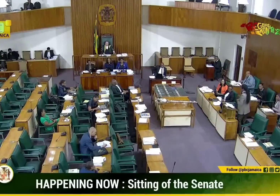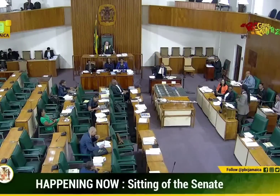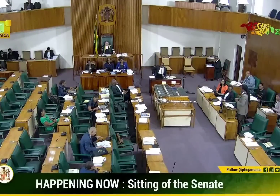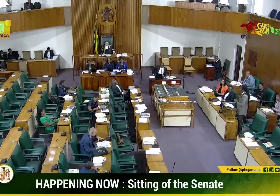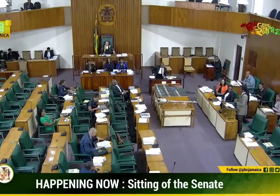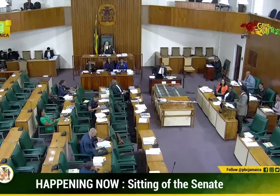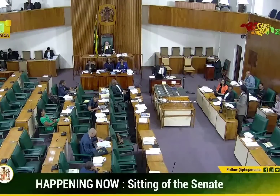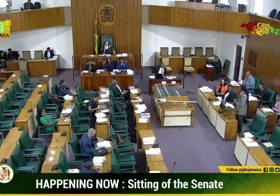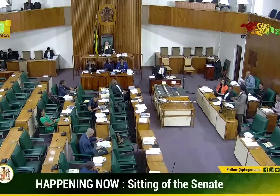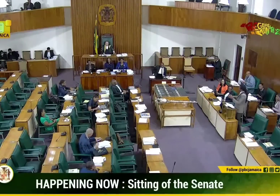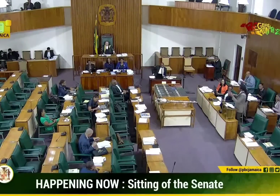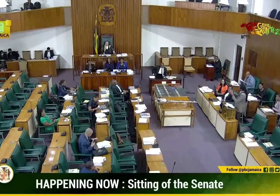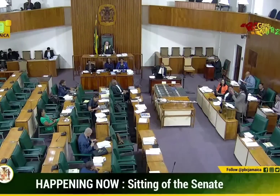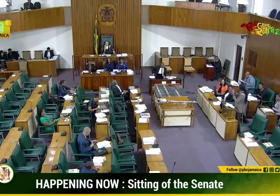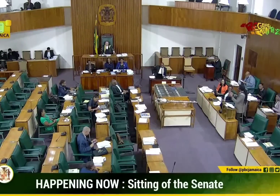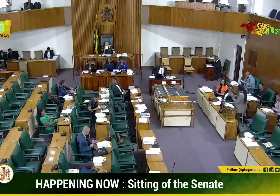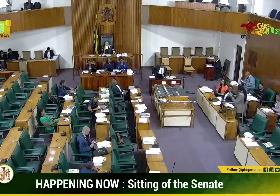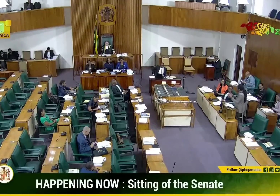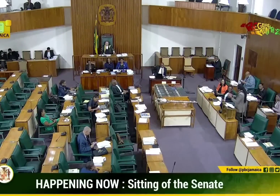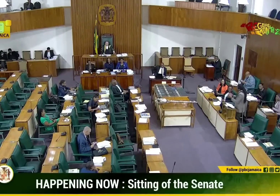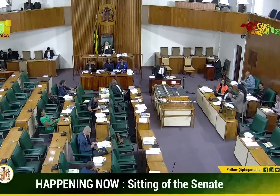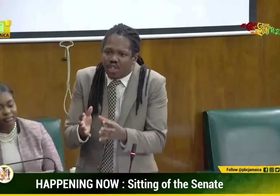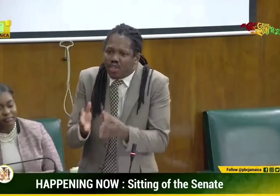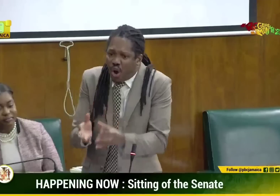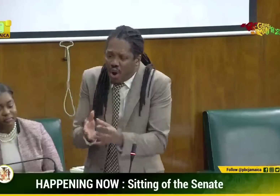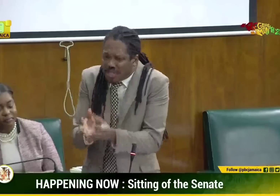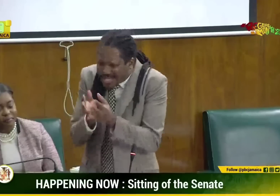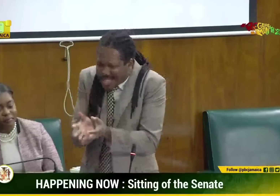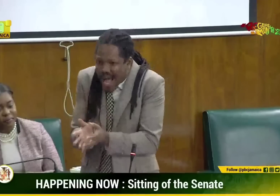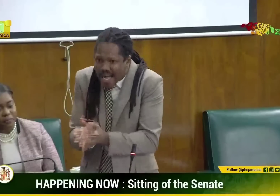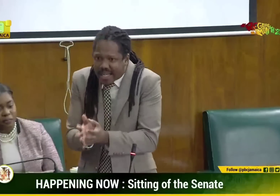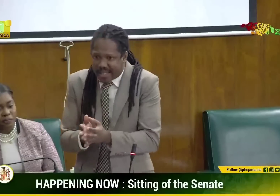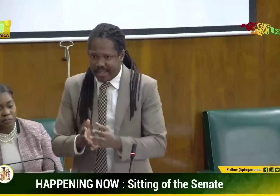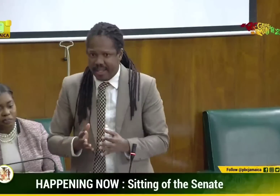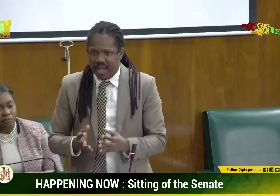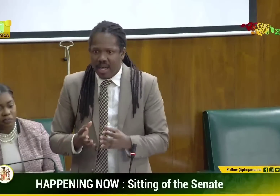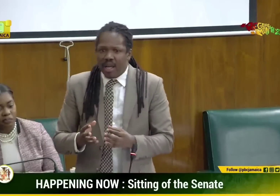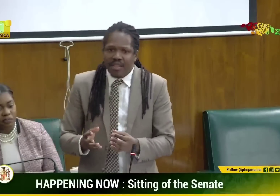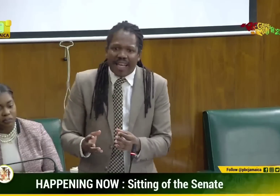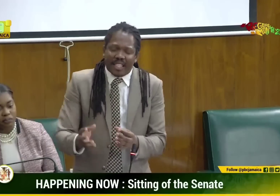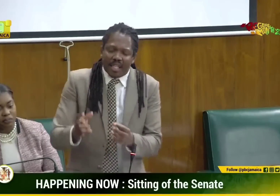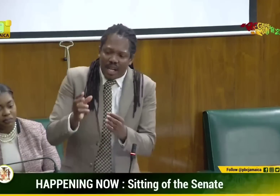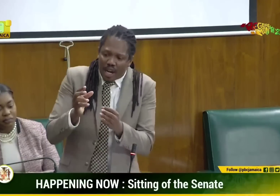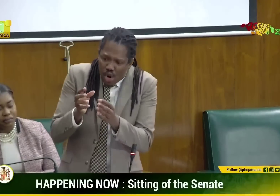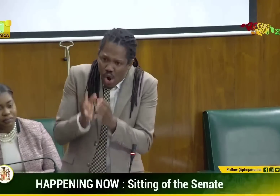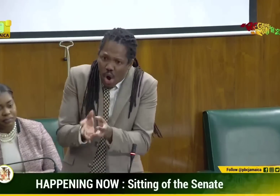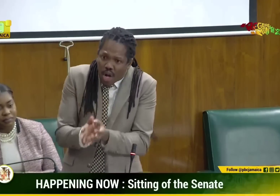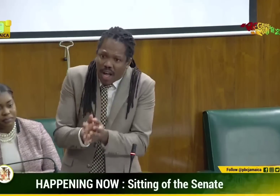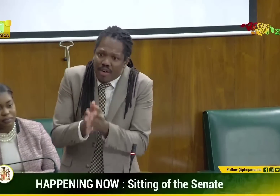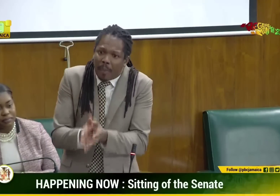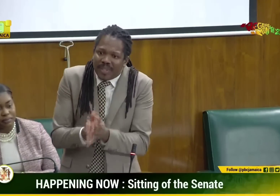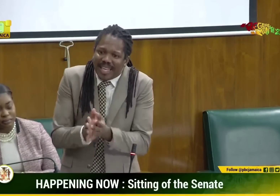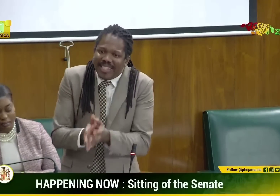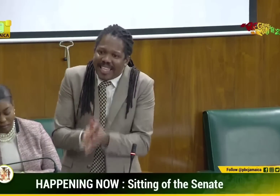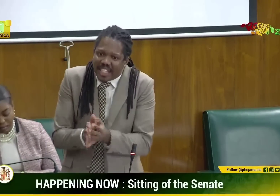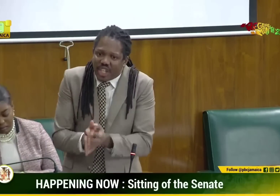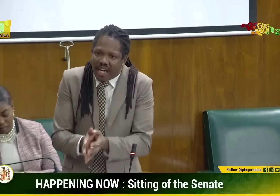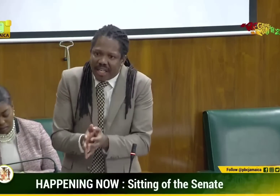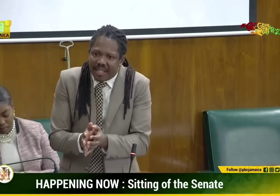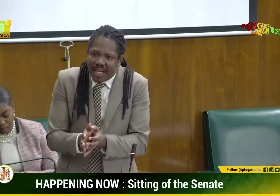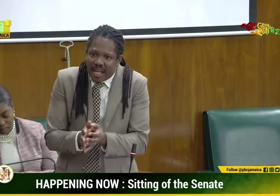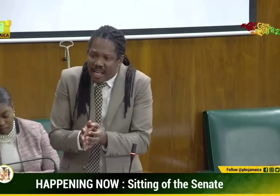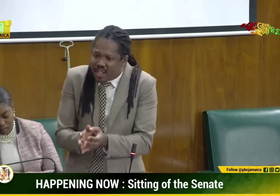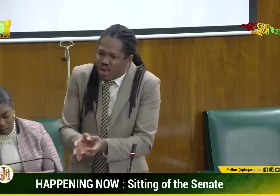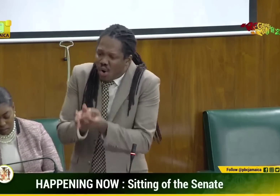constituencies, there are differences so stark that local